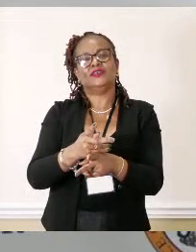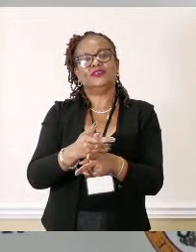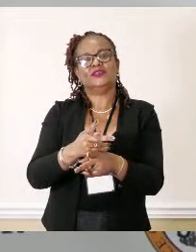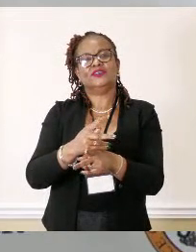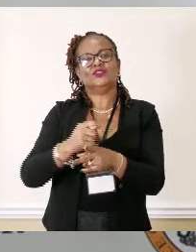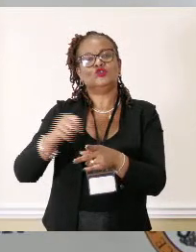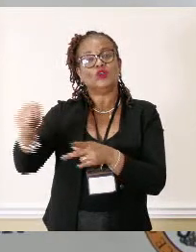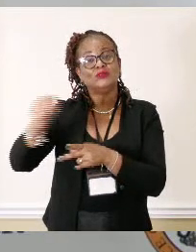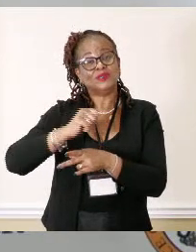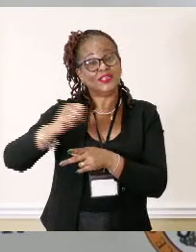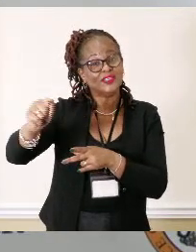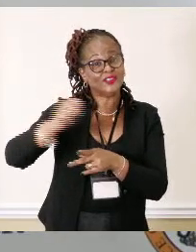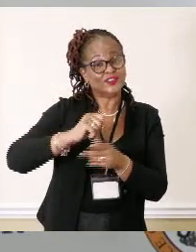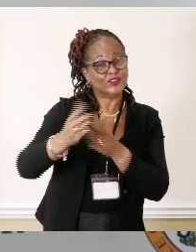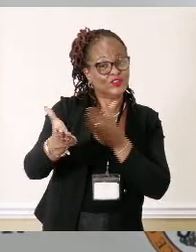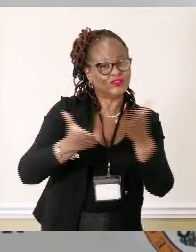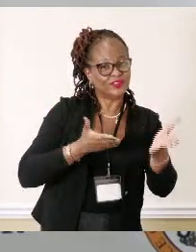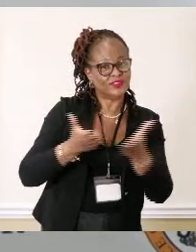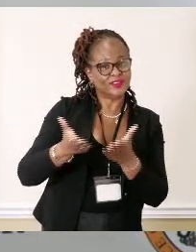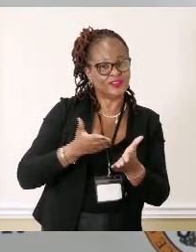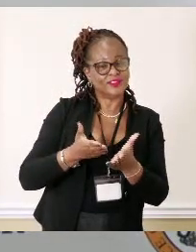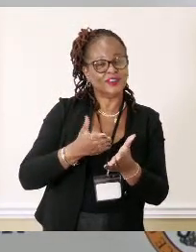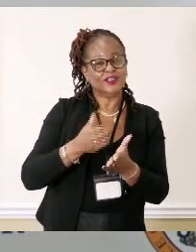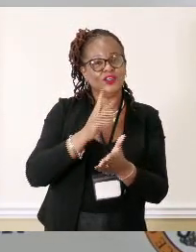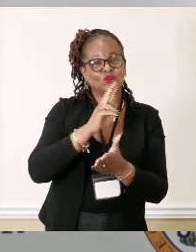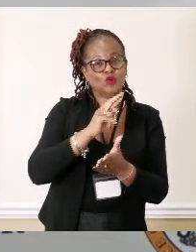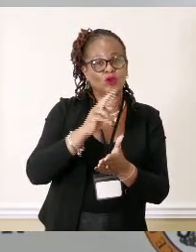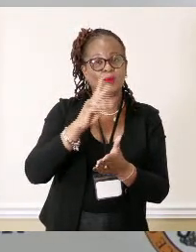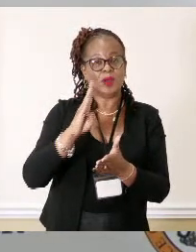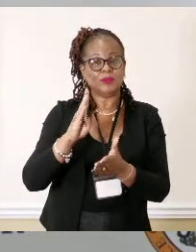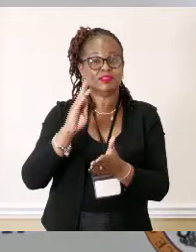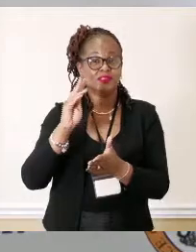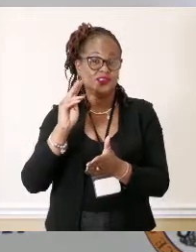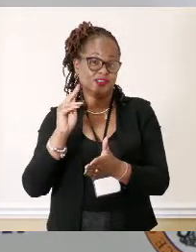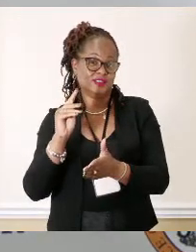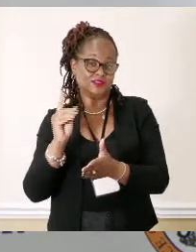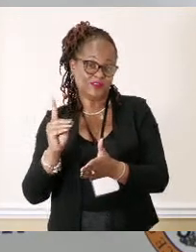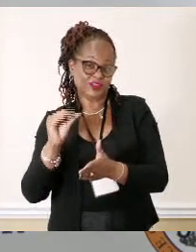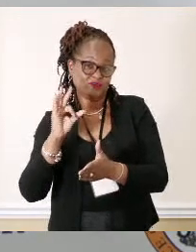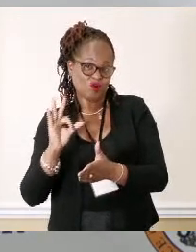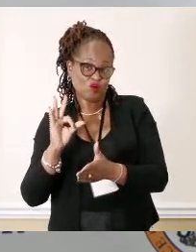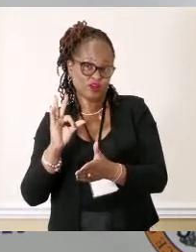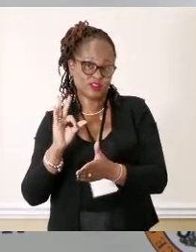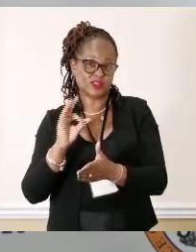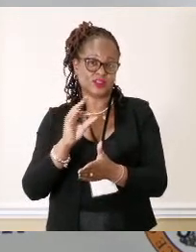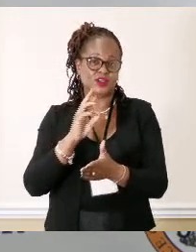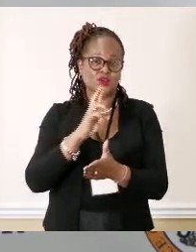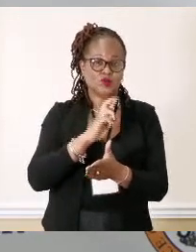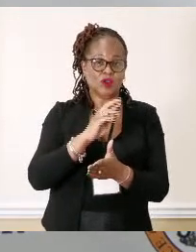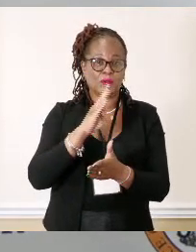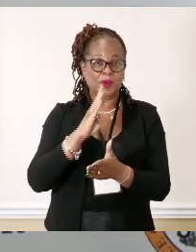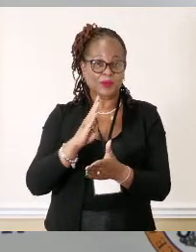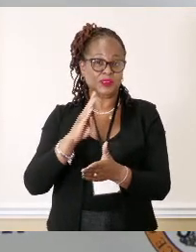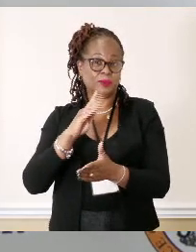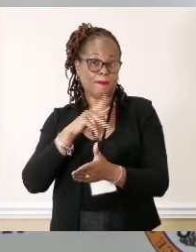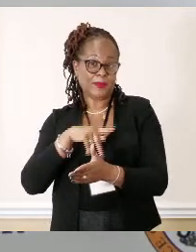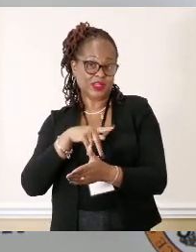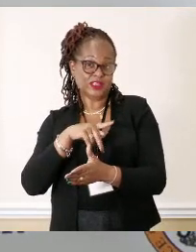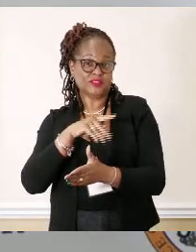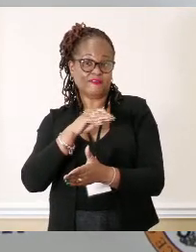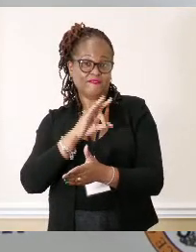transportation services, the Royal Bahamas Defense Force, the Royal Bahamas Police